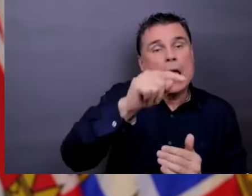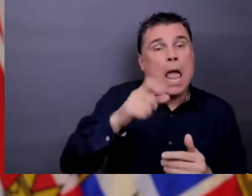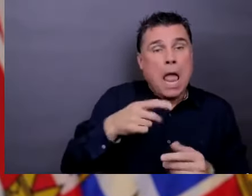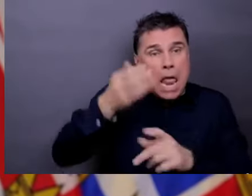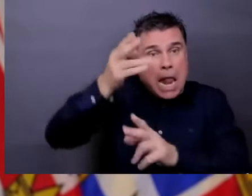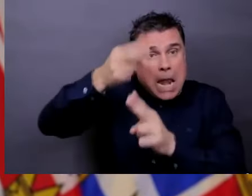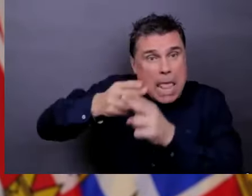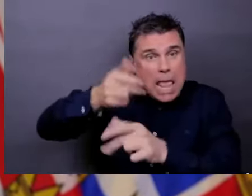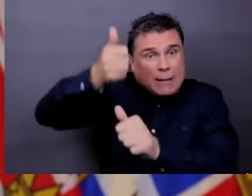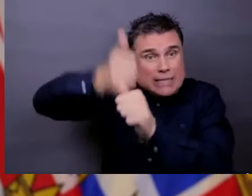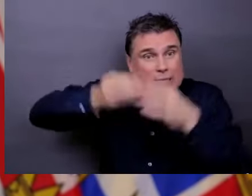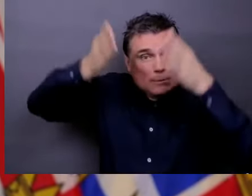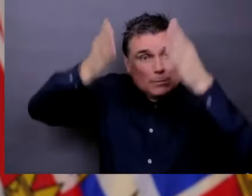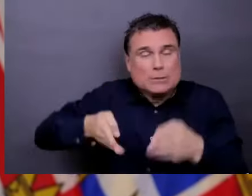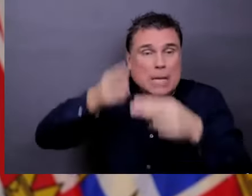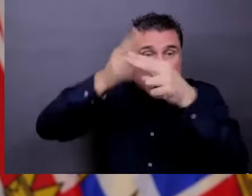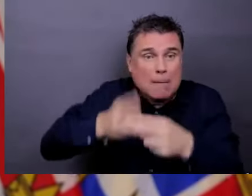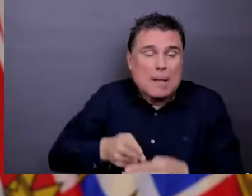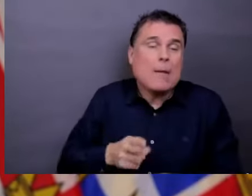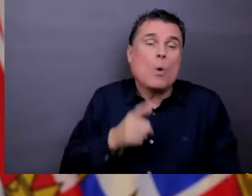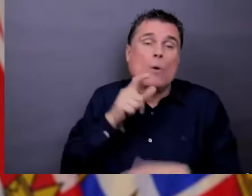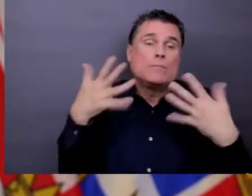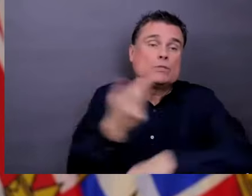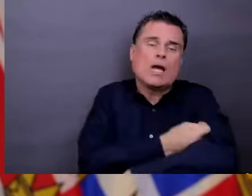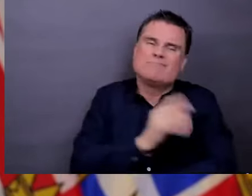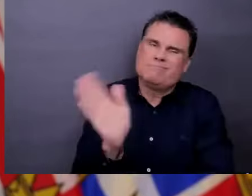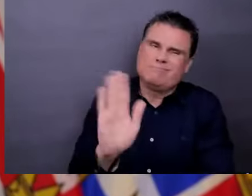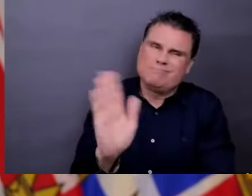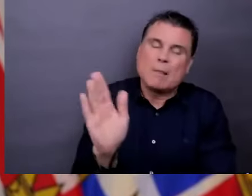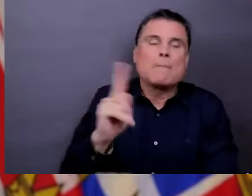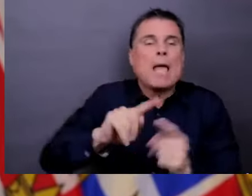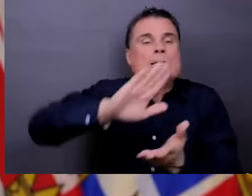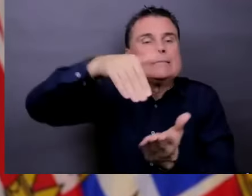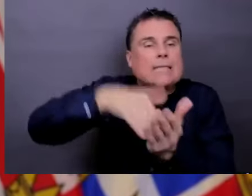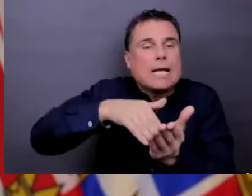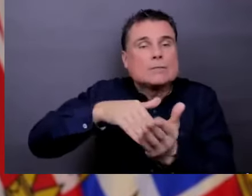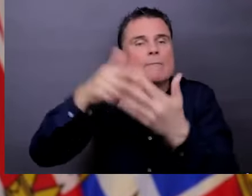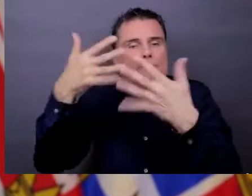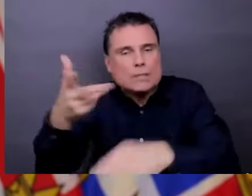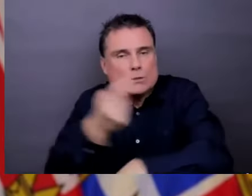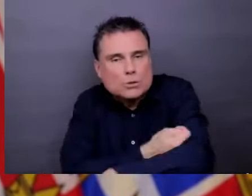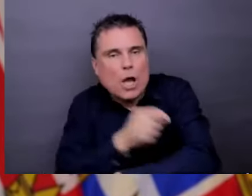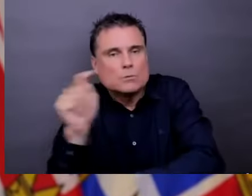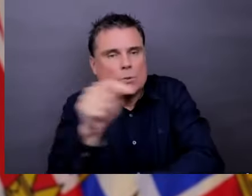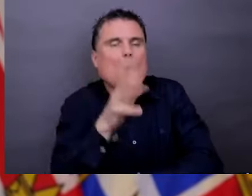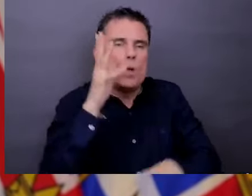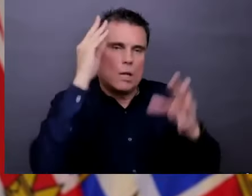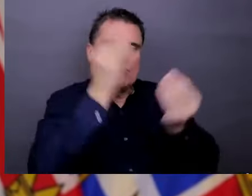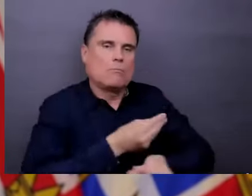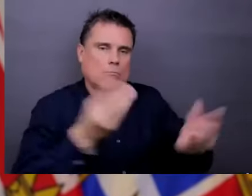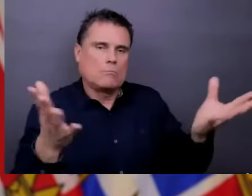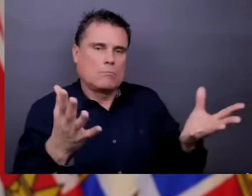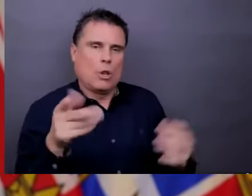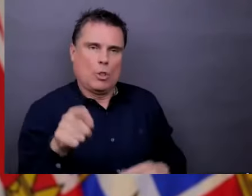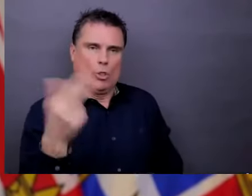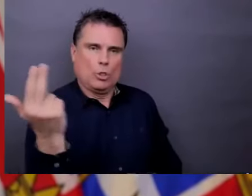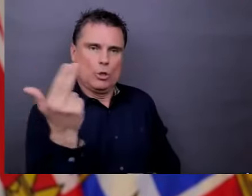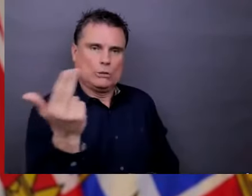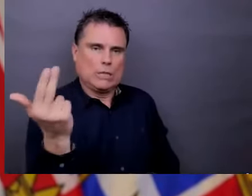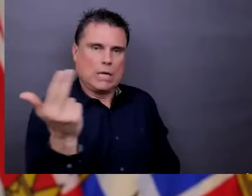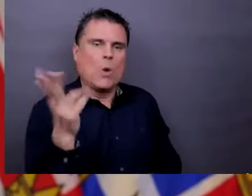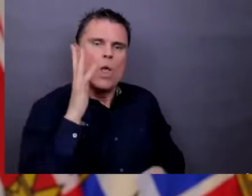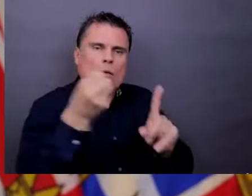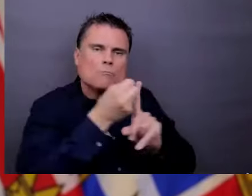these vaccines that we have, it is also important to know that direct protection of seniors and elders with